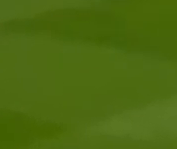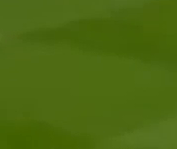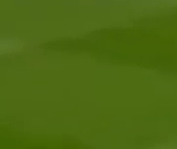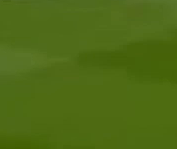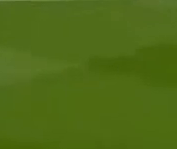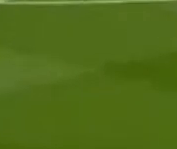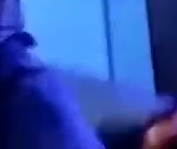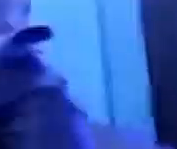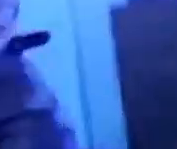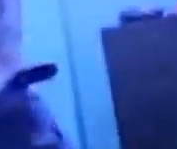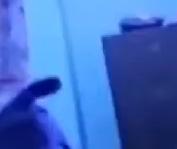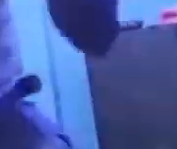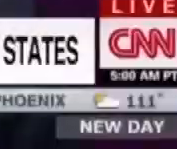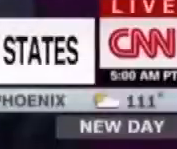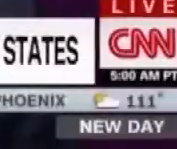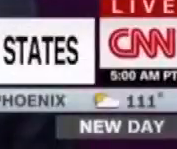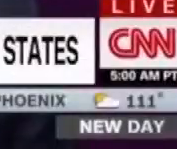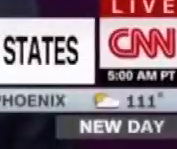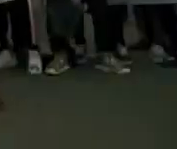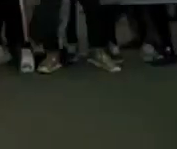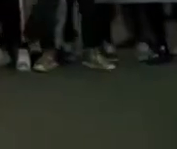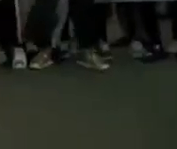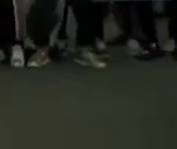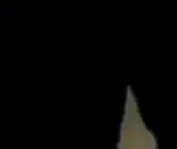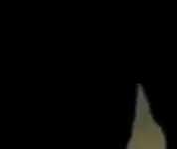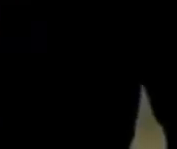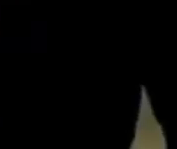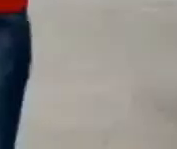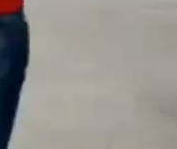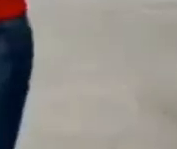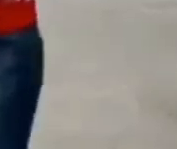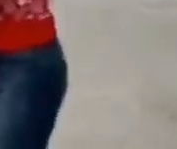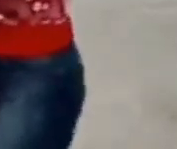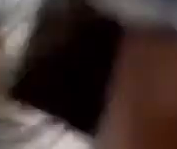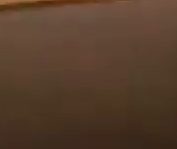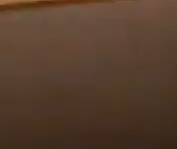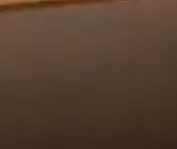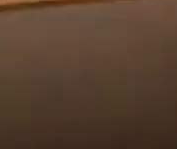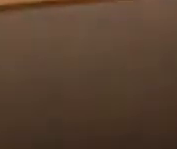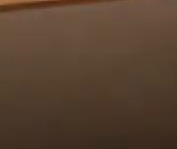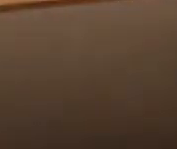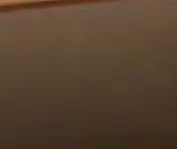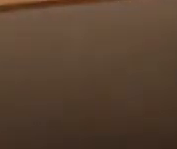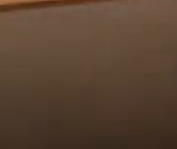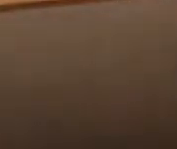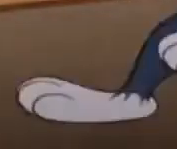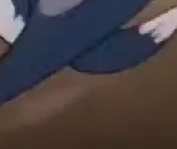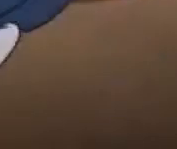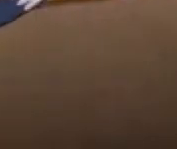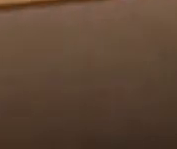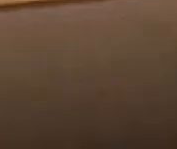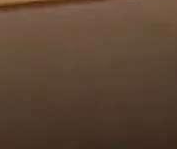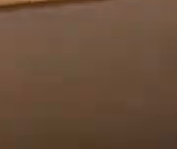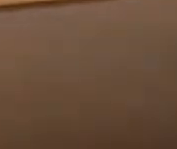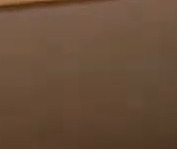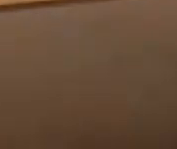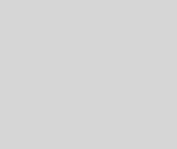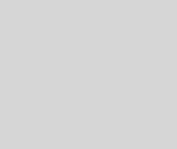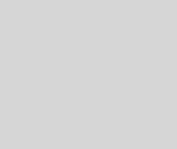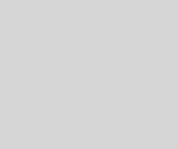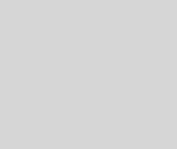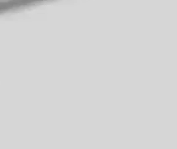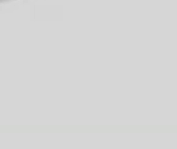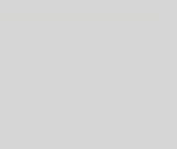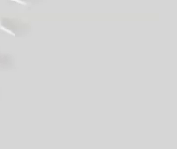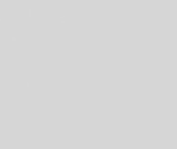football league yépp ci adina ci news african music telenovela film yu neex music cartoon pour xalé ak yeneeni channel kon